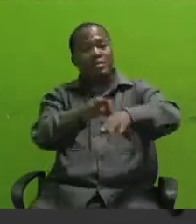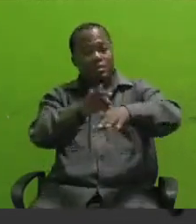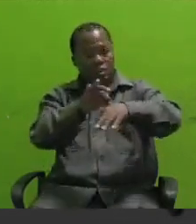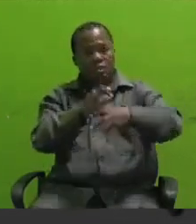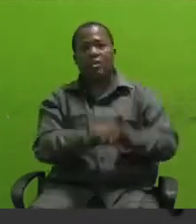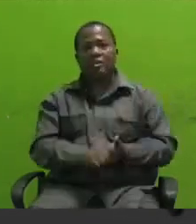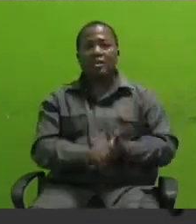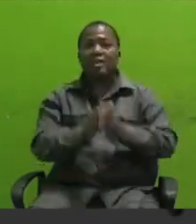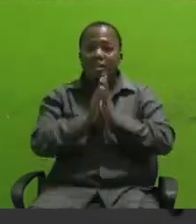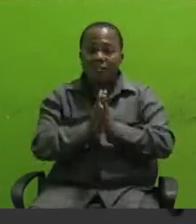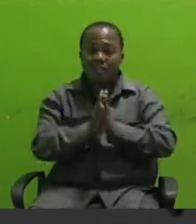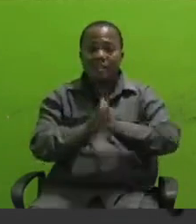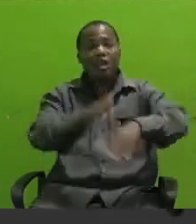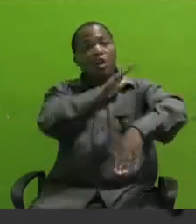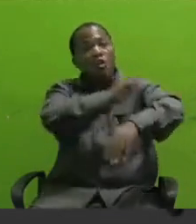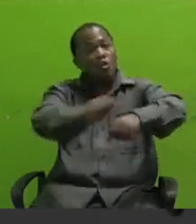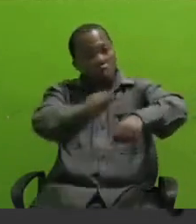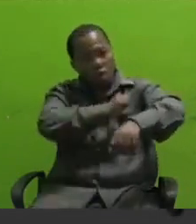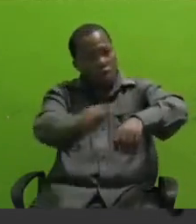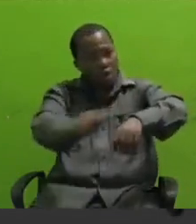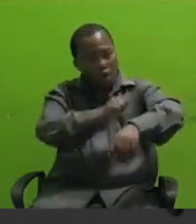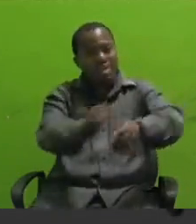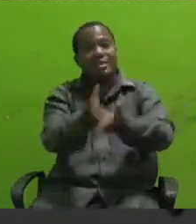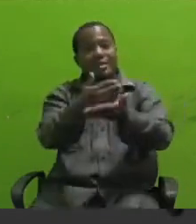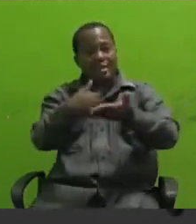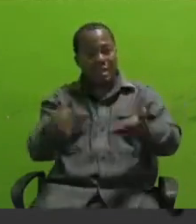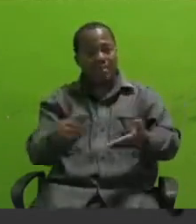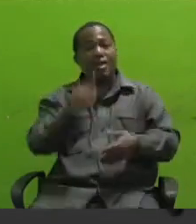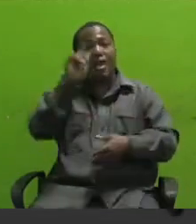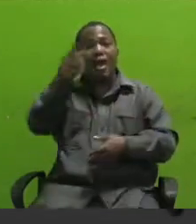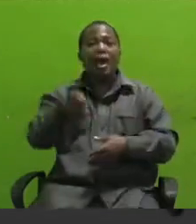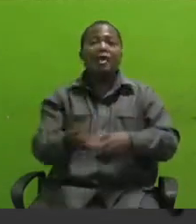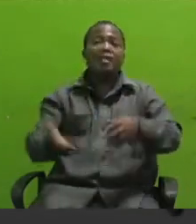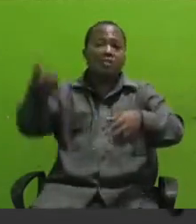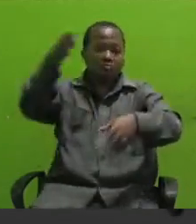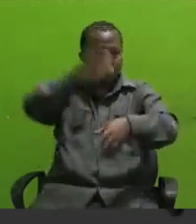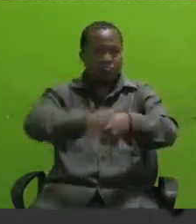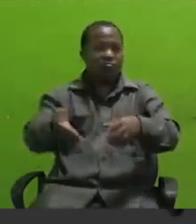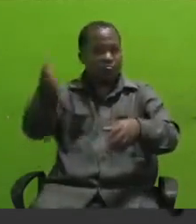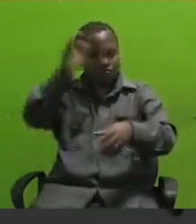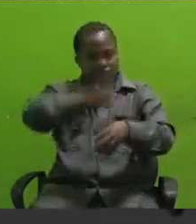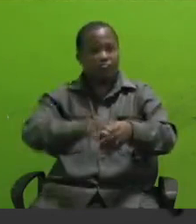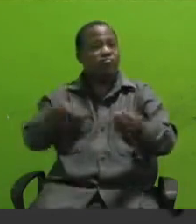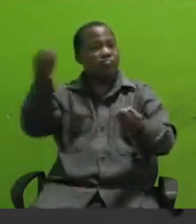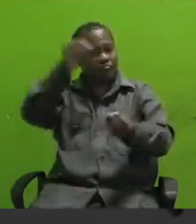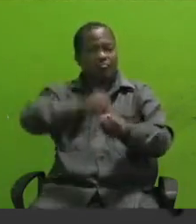with your skin, please wash the part with soap and plenty